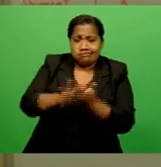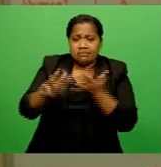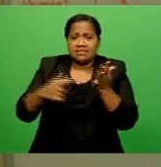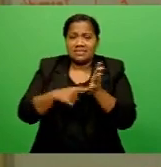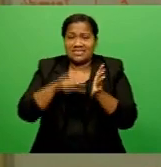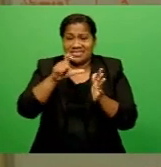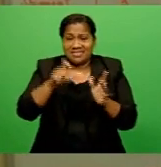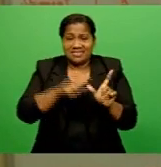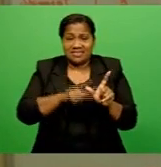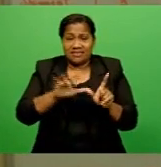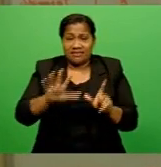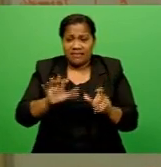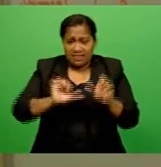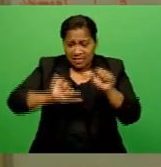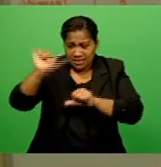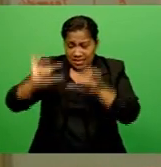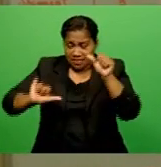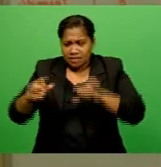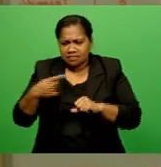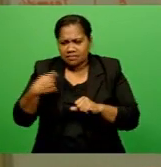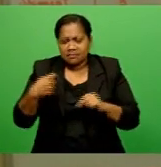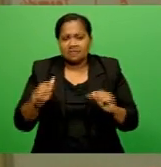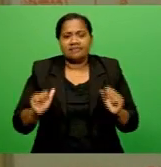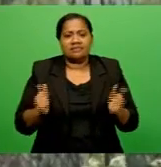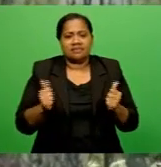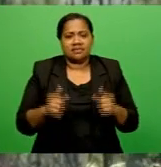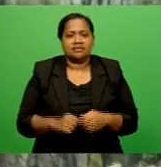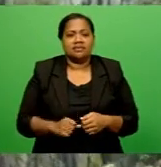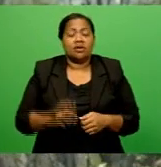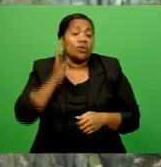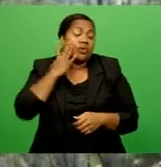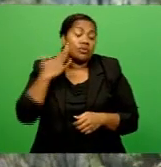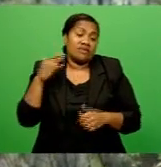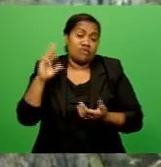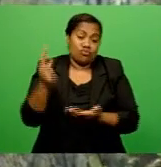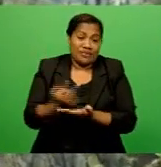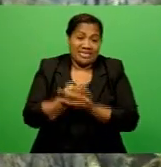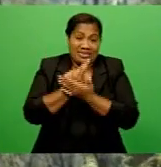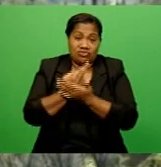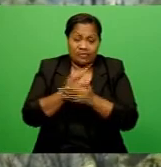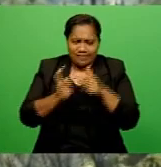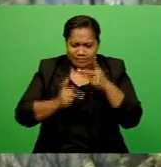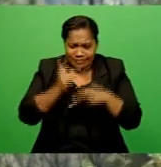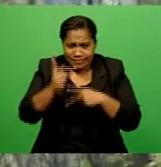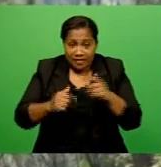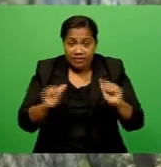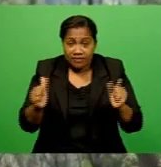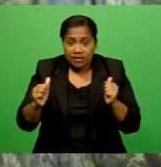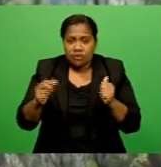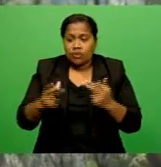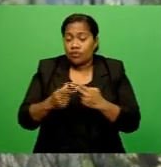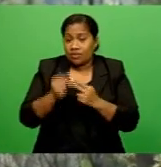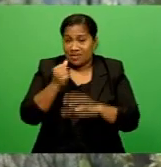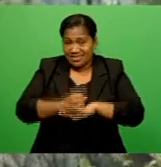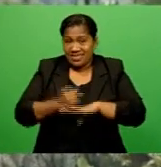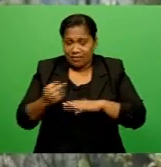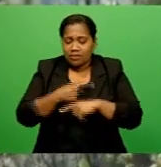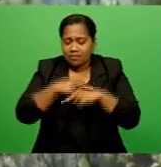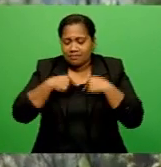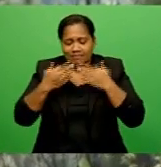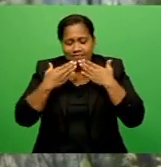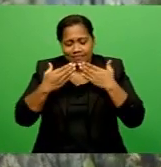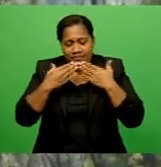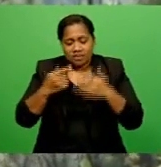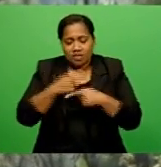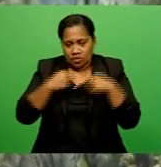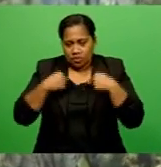almost complete. Once we have the rehabilitation process done, together with government, which we are thankful for, and then we'll come in and then